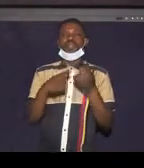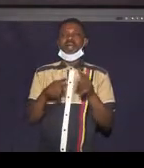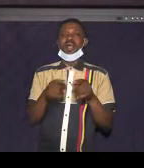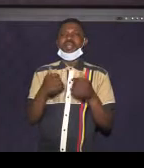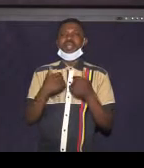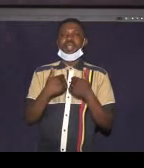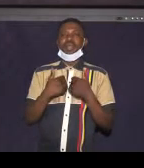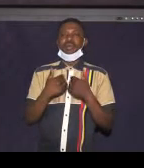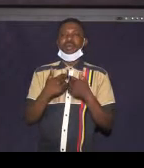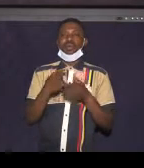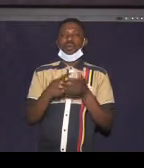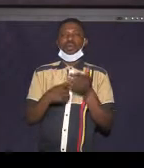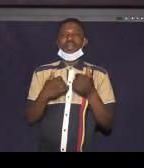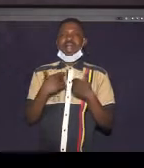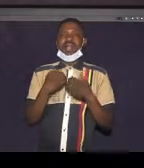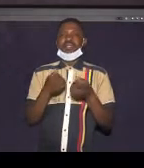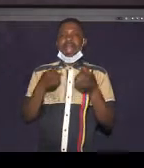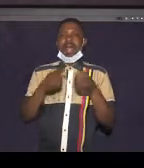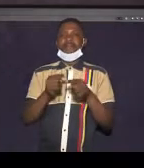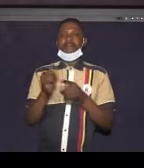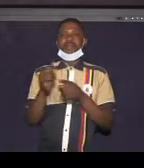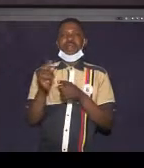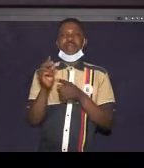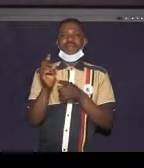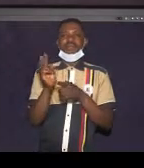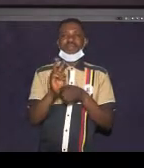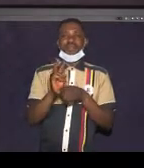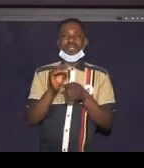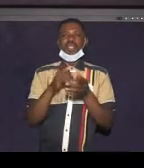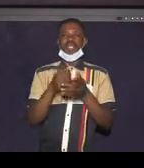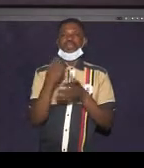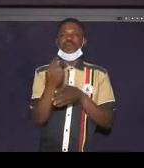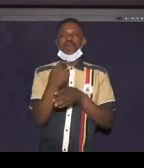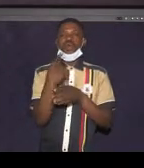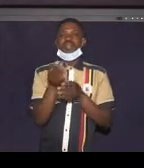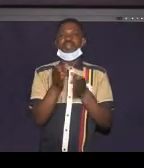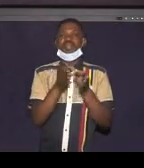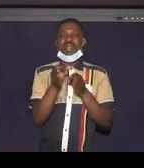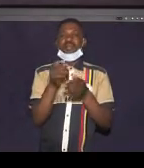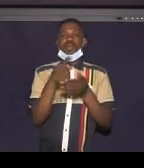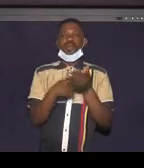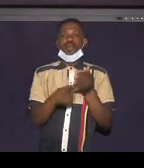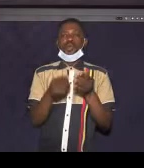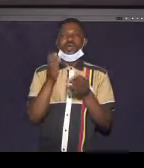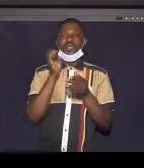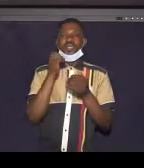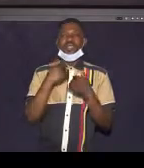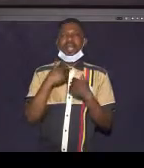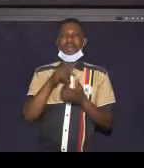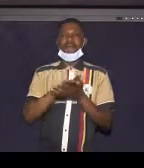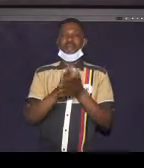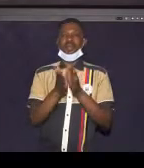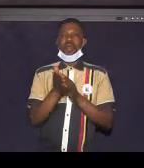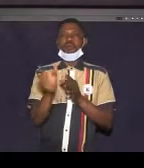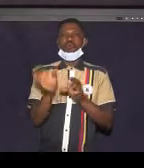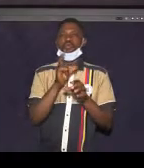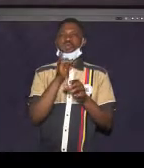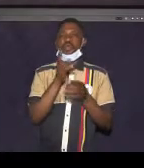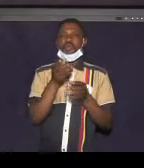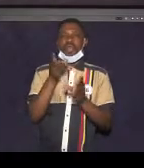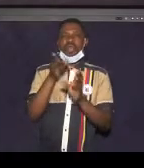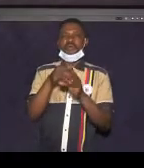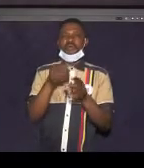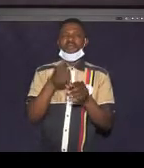verb because it only describes the state of being and do not involve